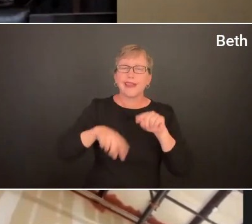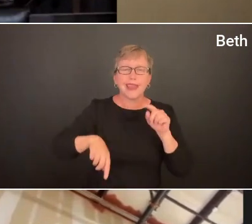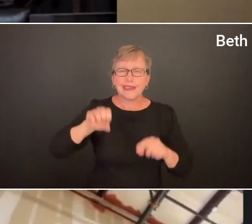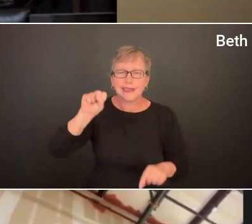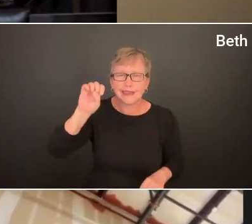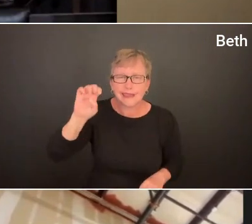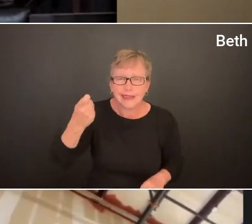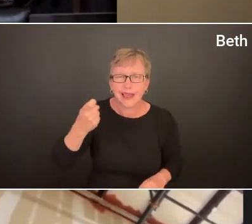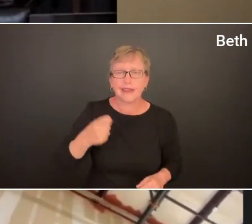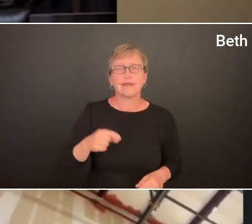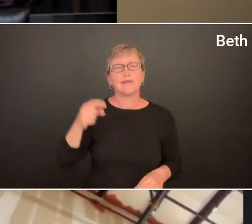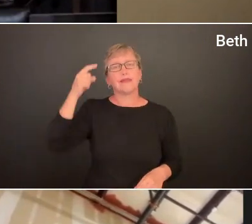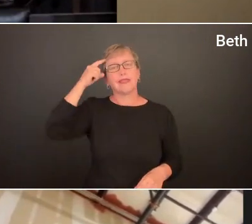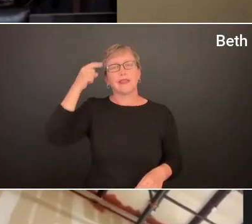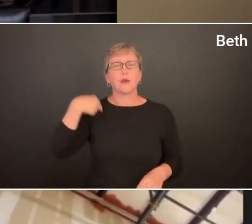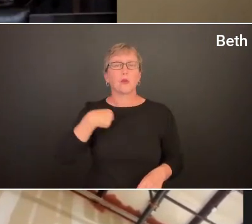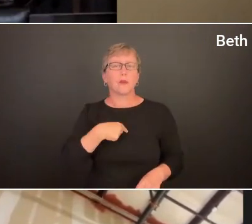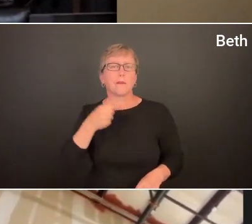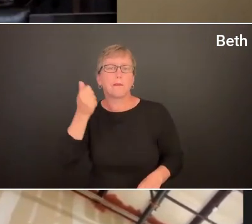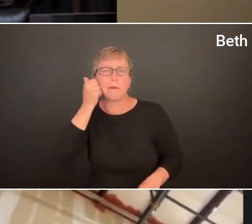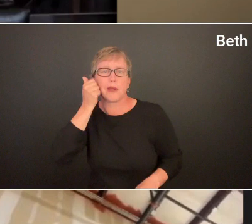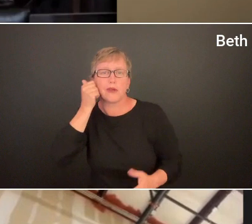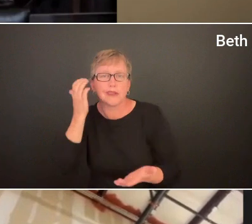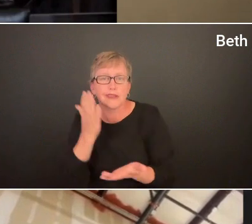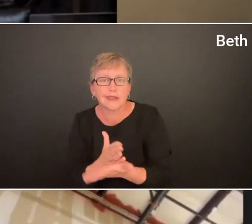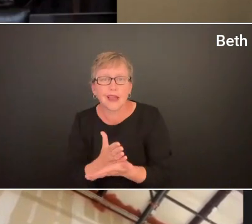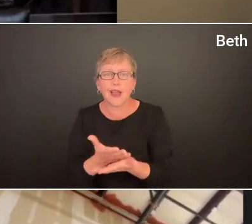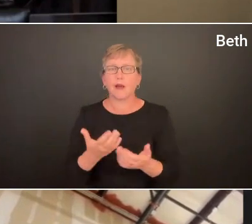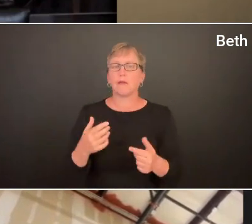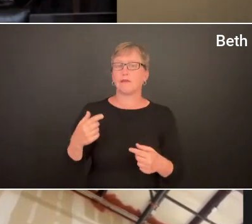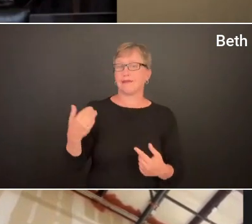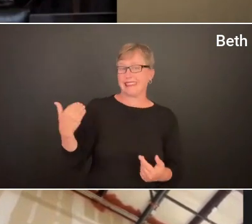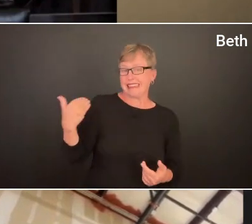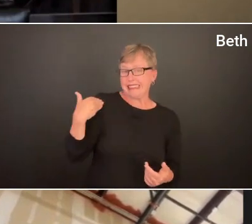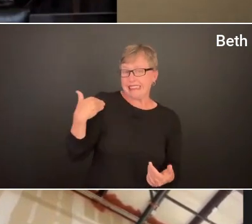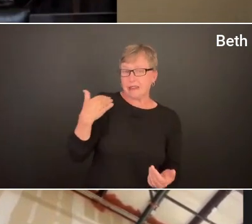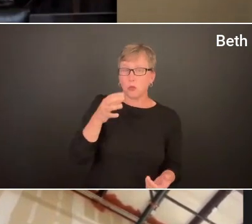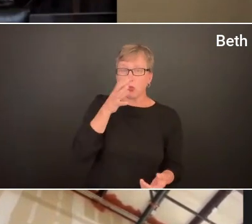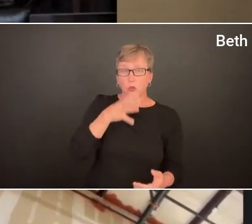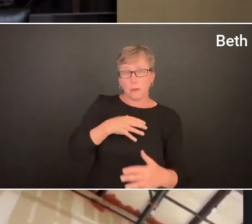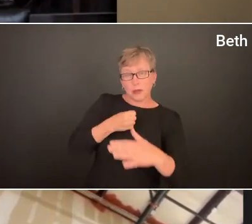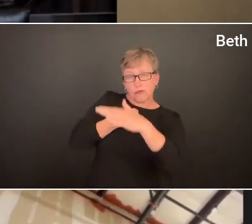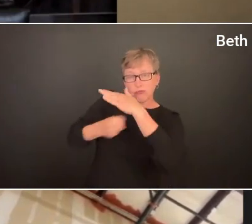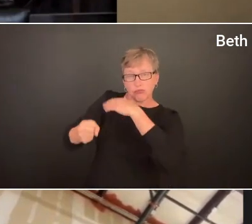And it hasn't been so long ago that there was sterilization and